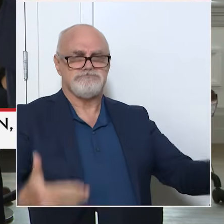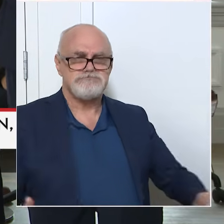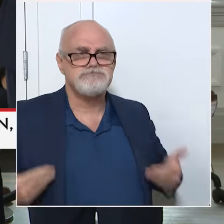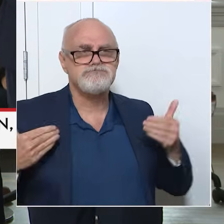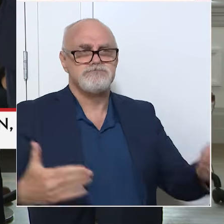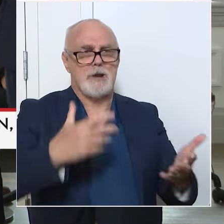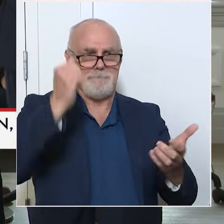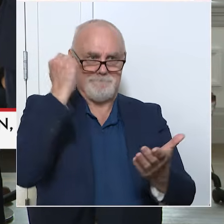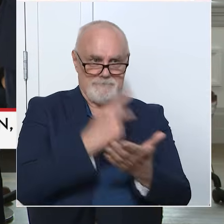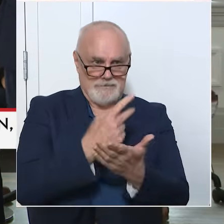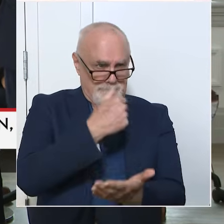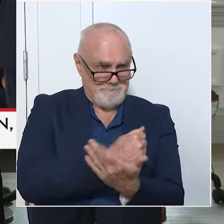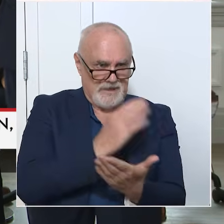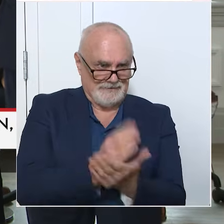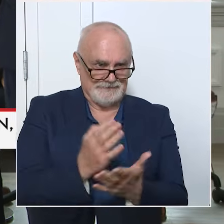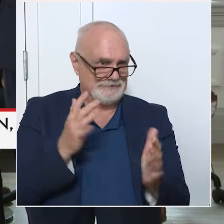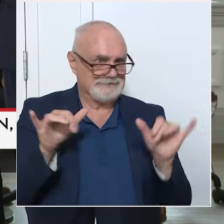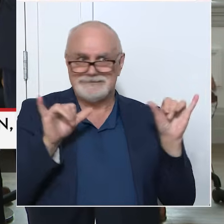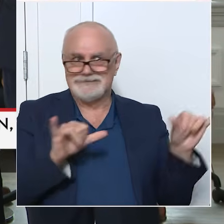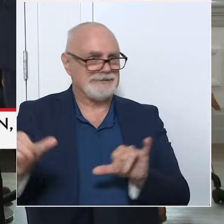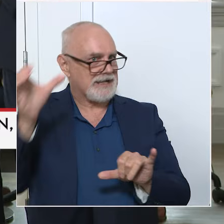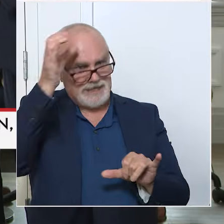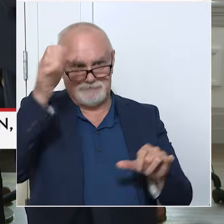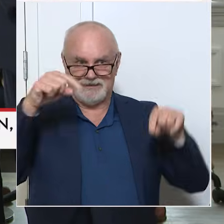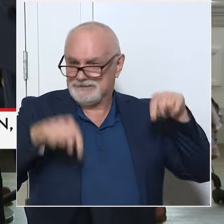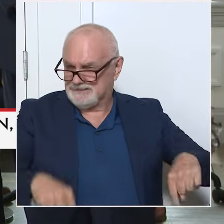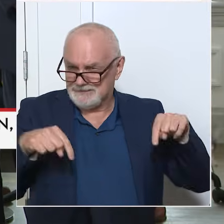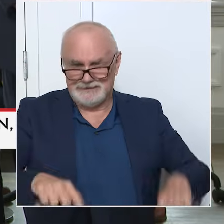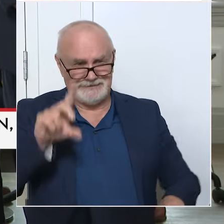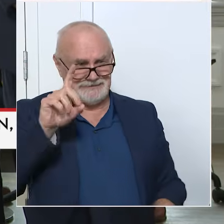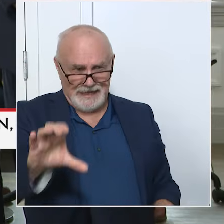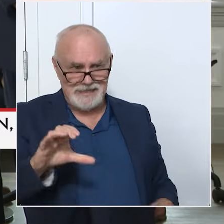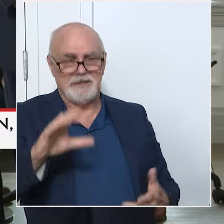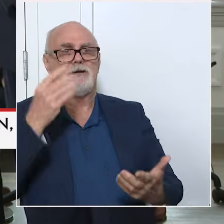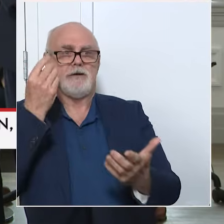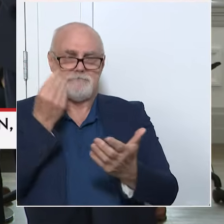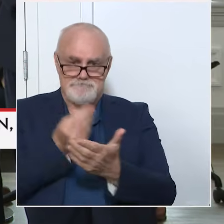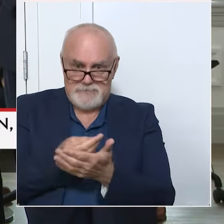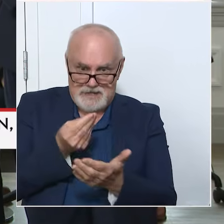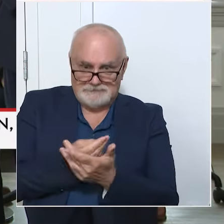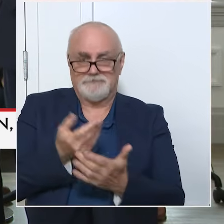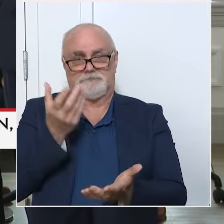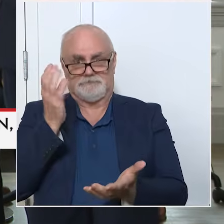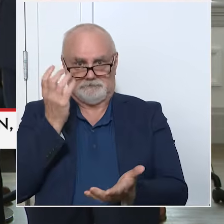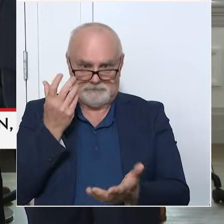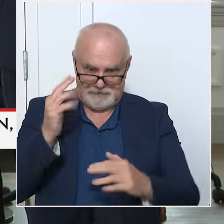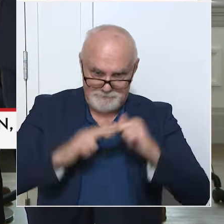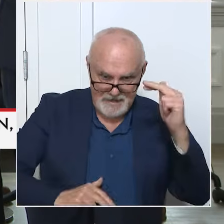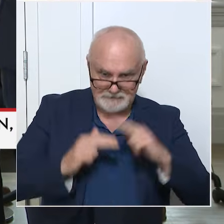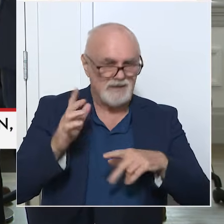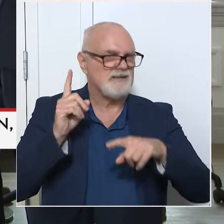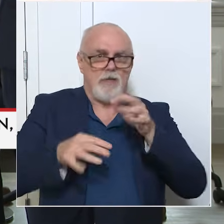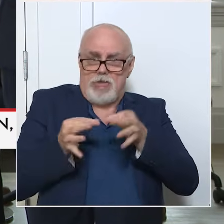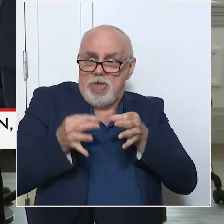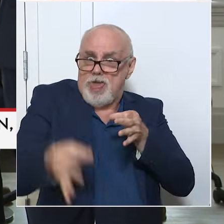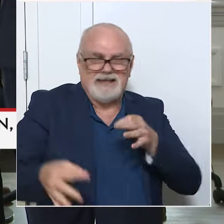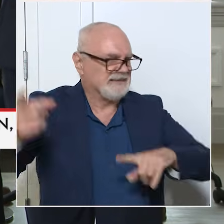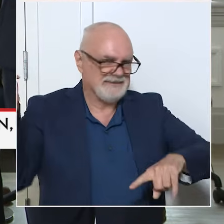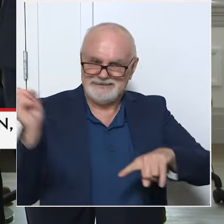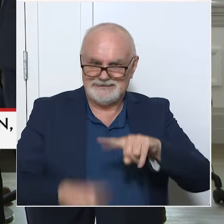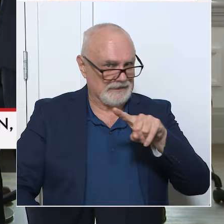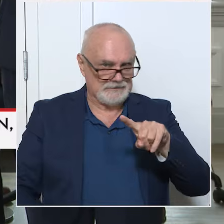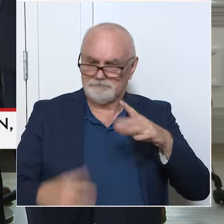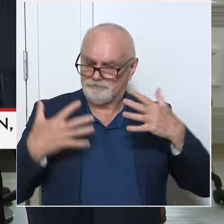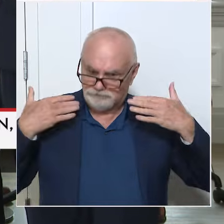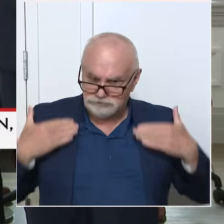we have to have a balanced budget. We can't have ongoing and Liz continuing resolutions. We can't be